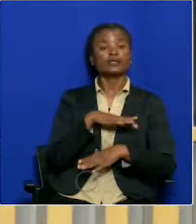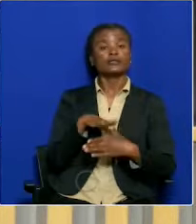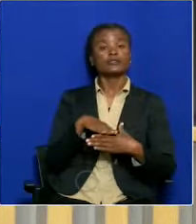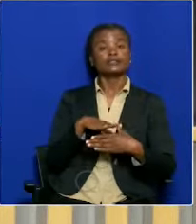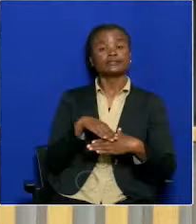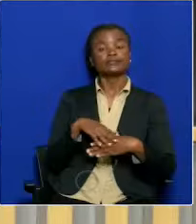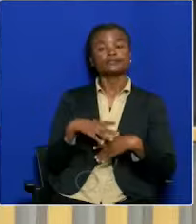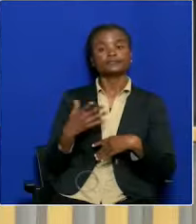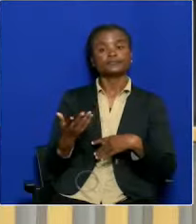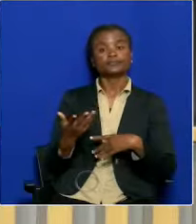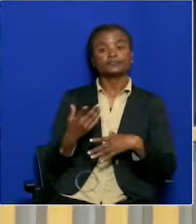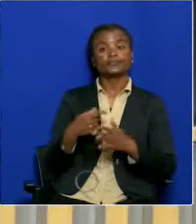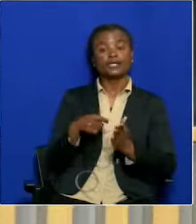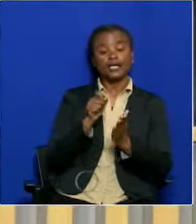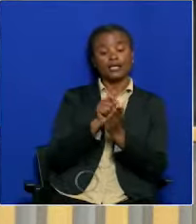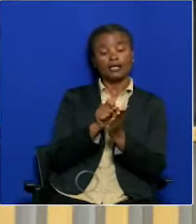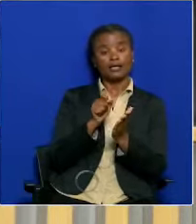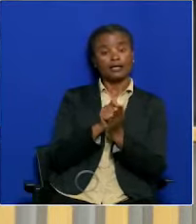affidavit